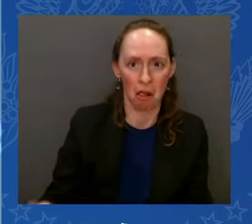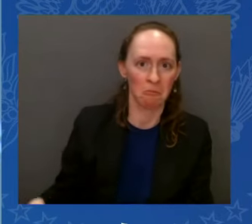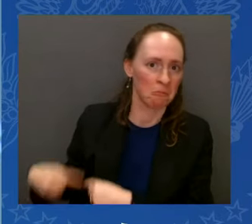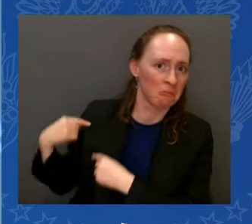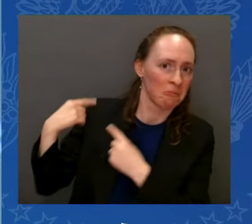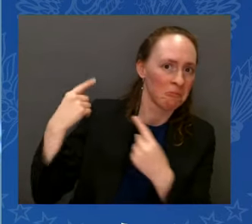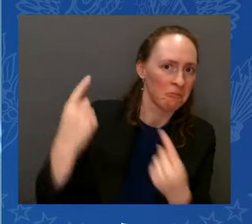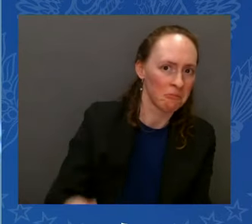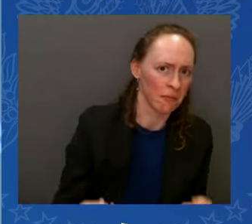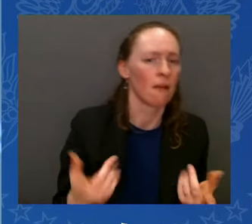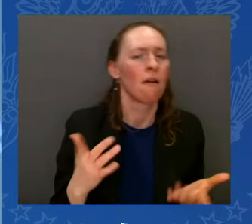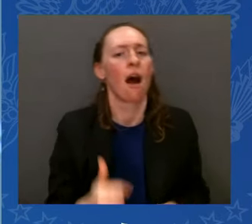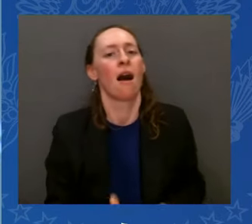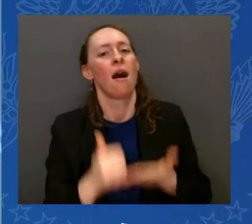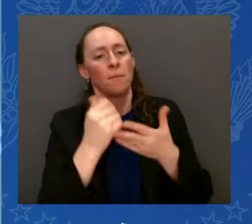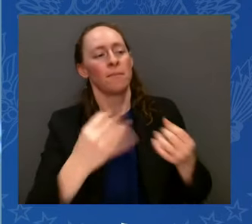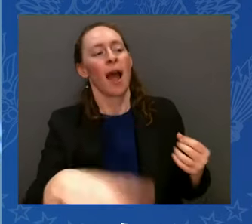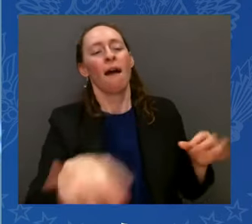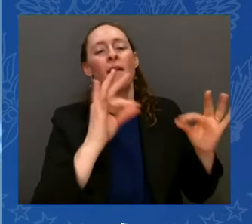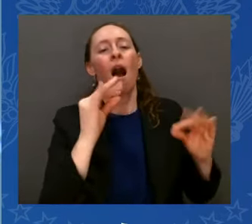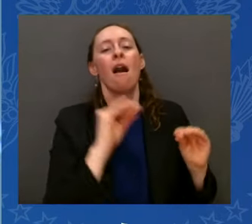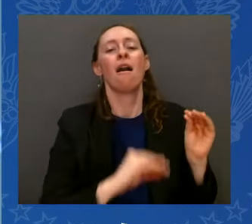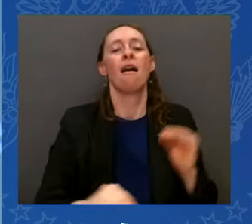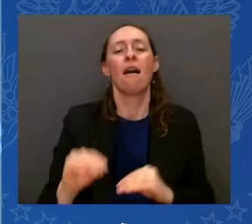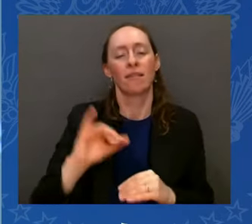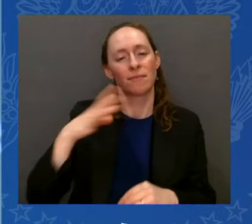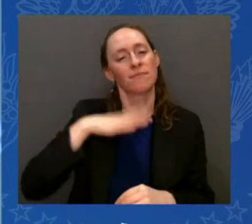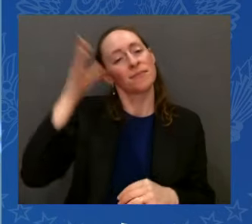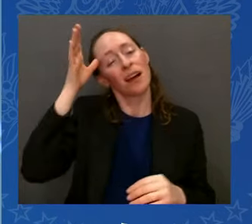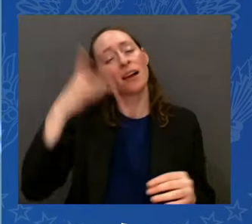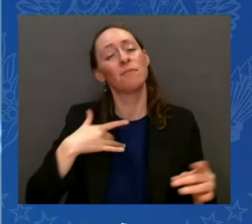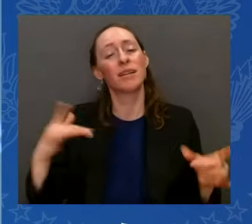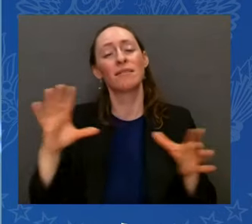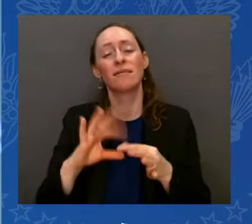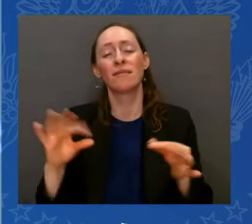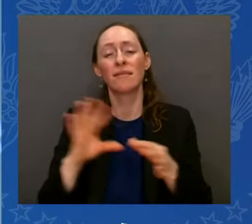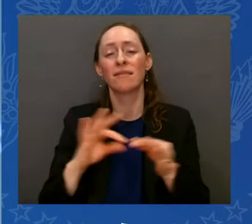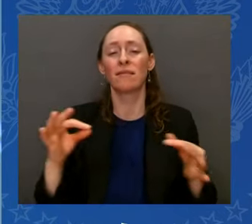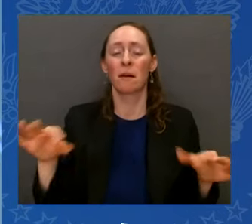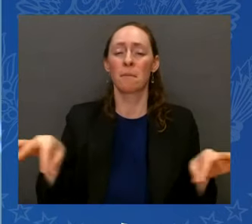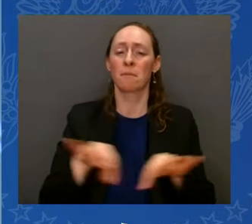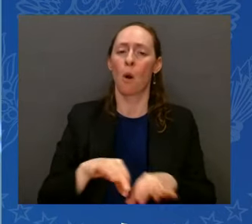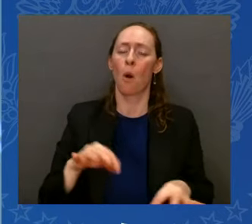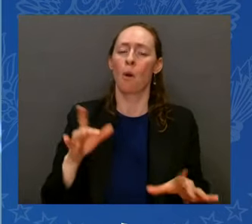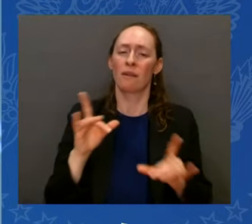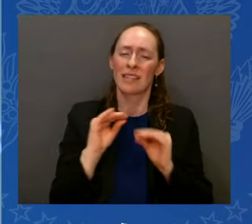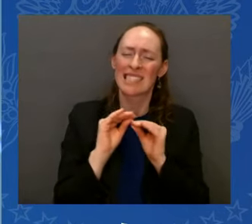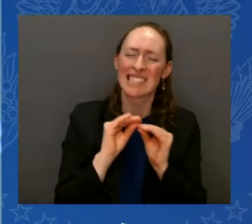looking for, Joey, is just a little breathing room at the end of the month. It's a little breathing room. Have a little